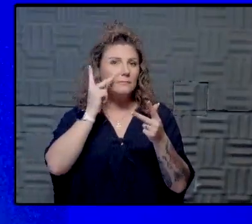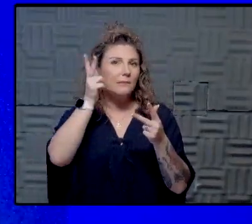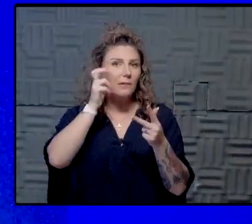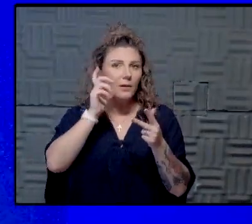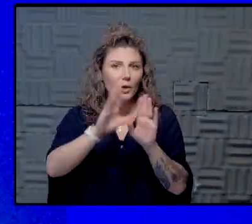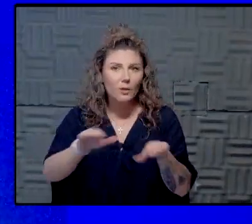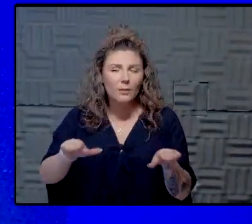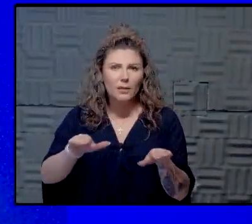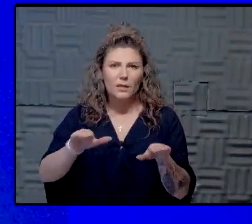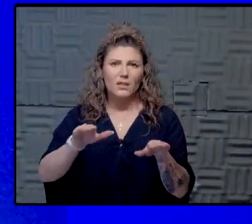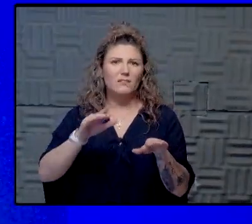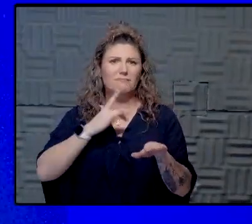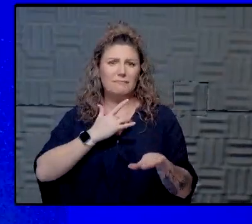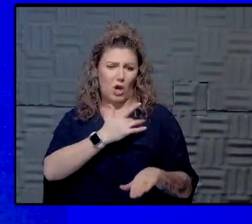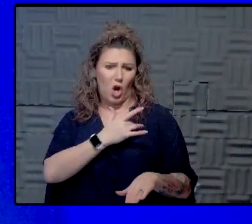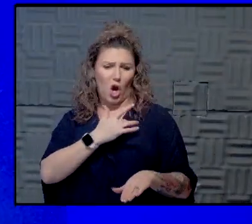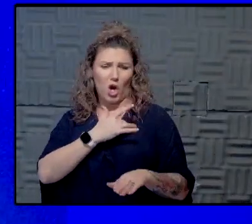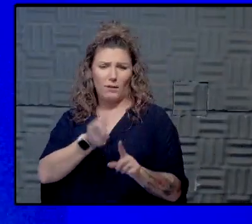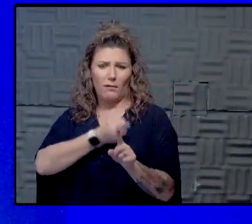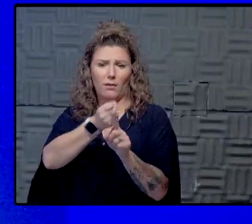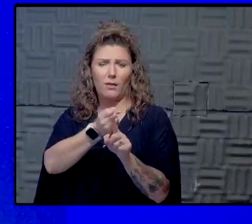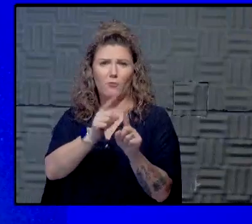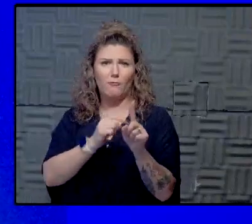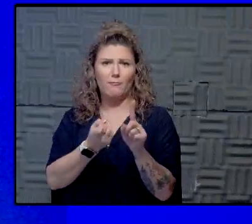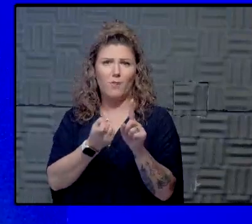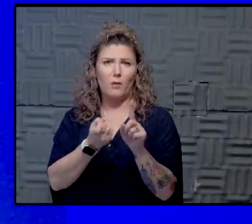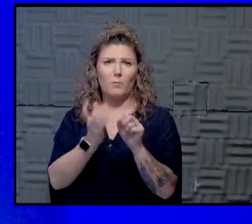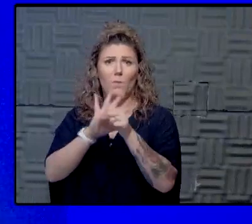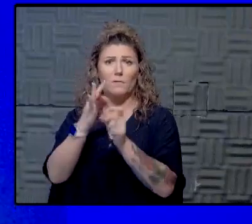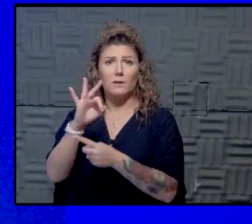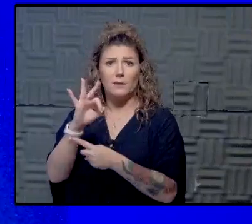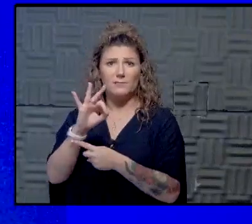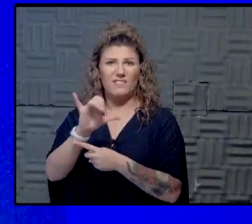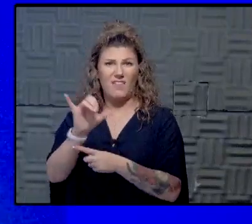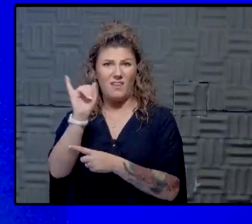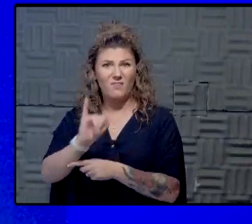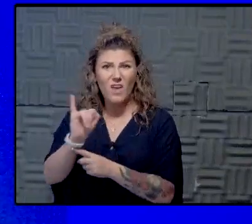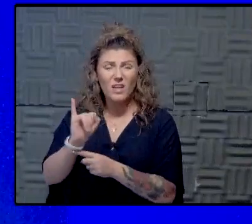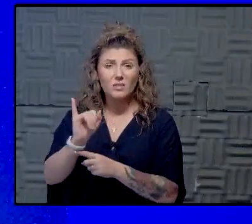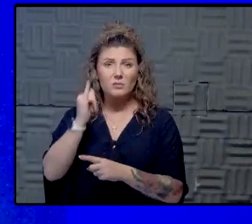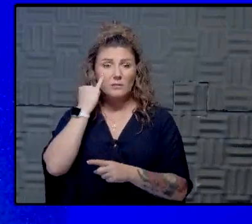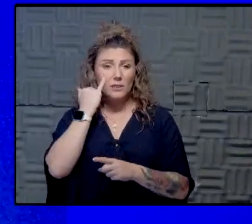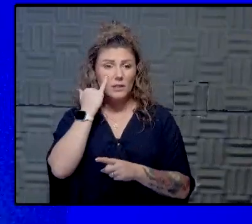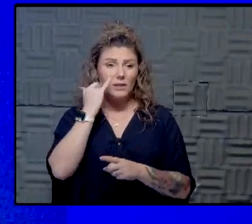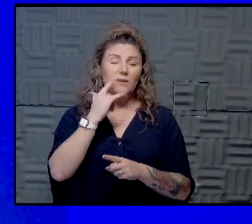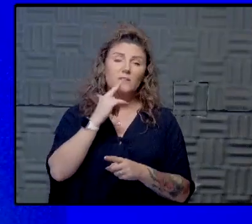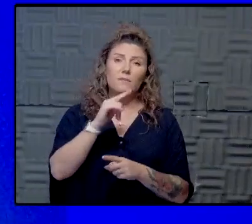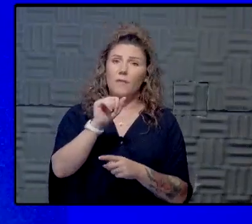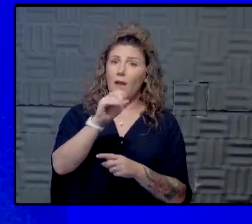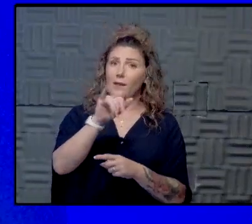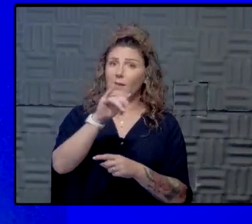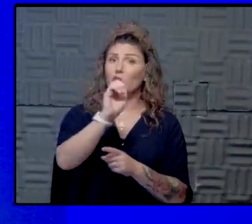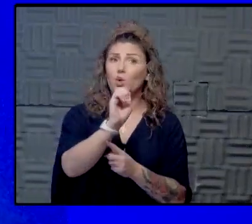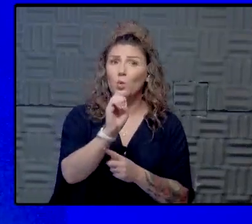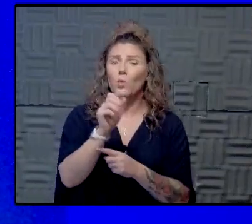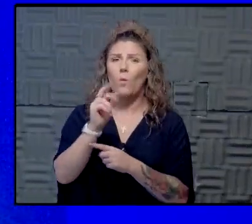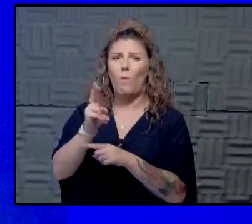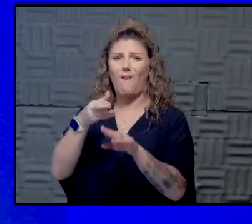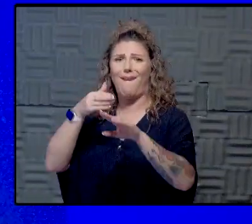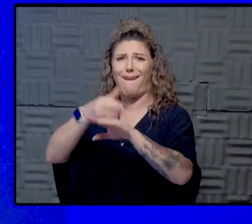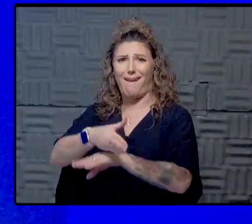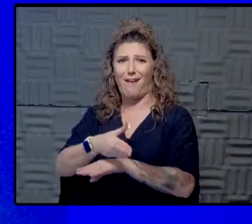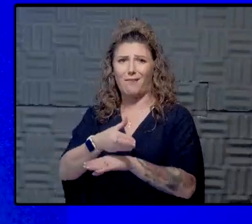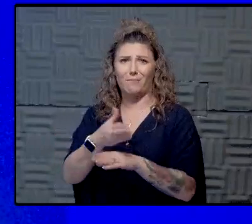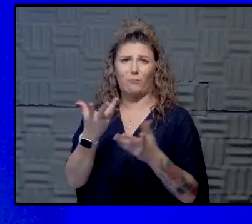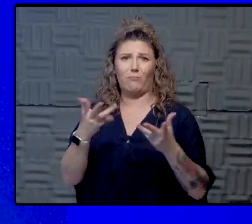in pediatrics, like, what is the cardiac impact of a COVID-19 infection, either in the acute phase, but also afterwards.